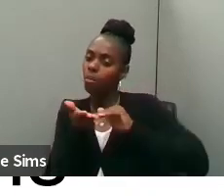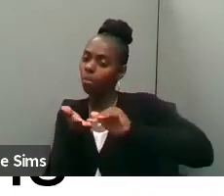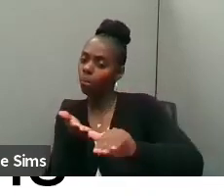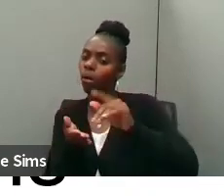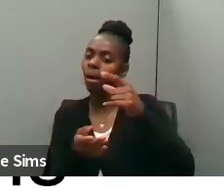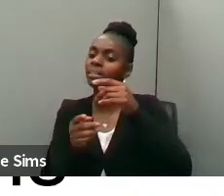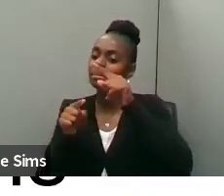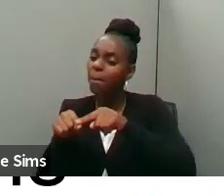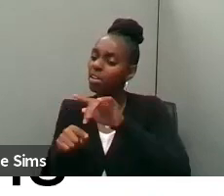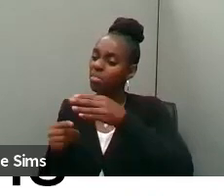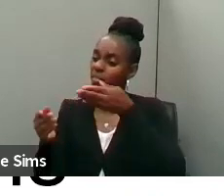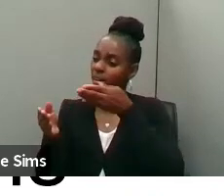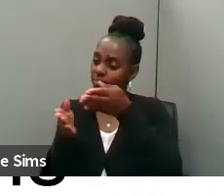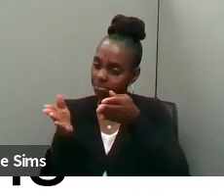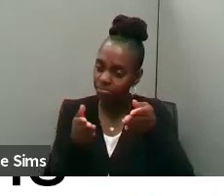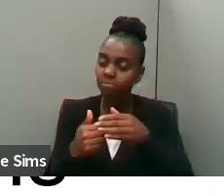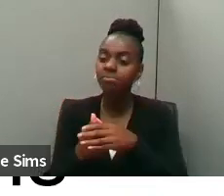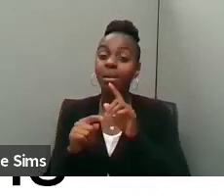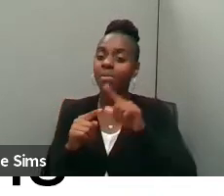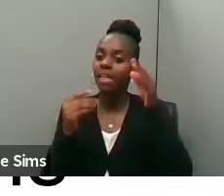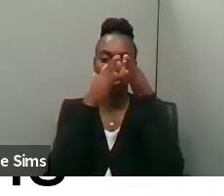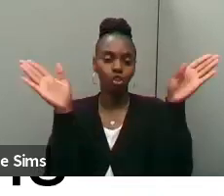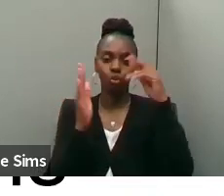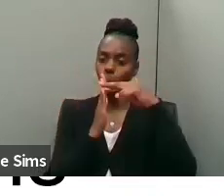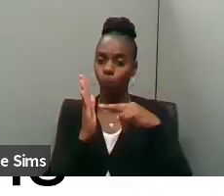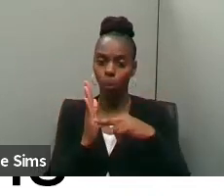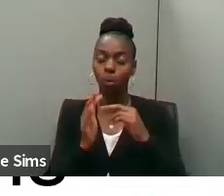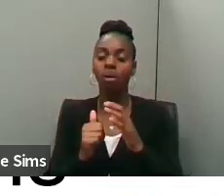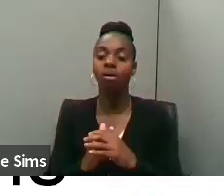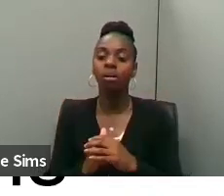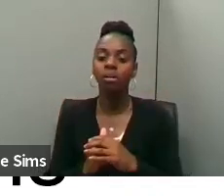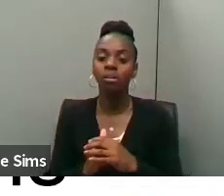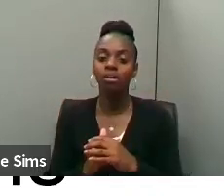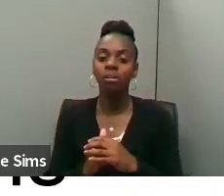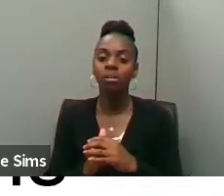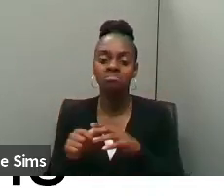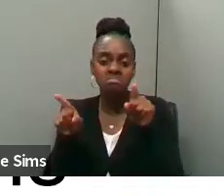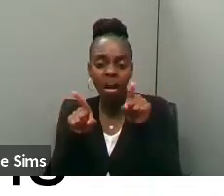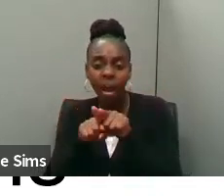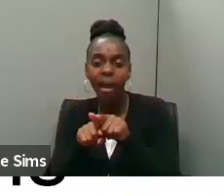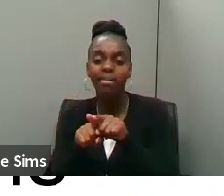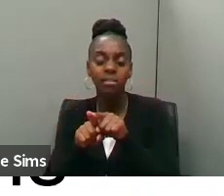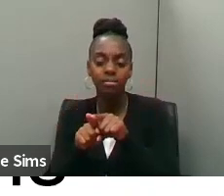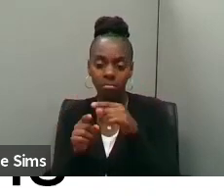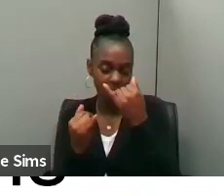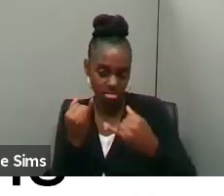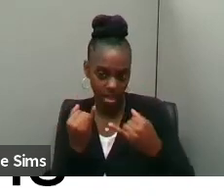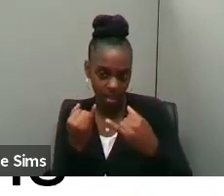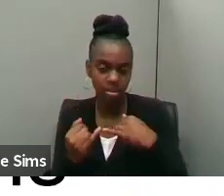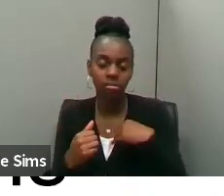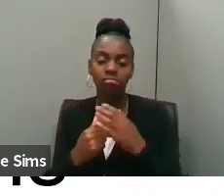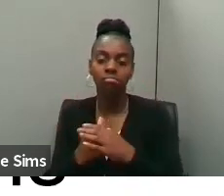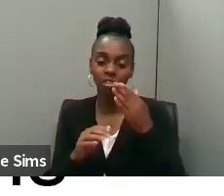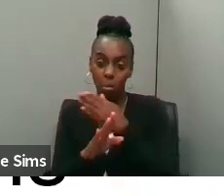individual circumstances, but that's the general rule. And then as a final note on this slide, as I mentioned